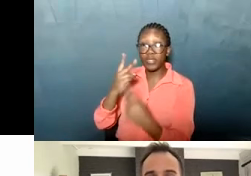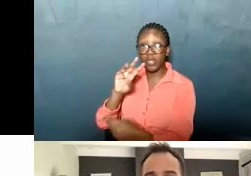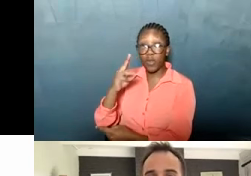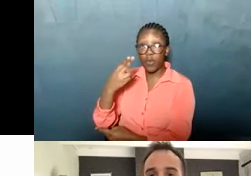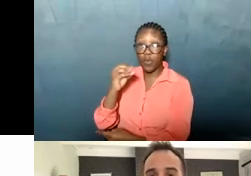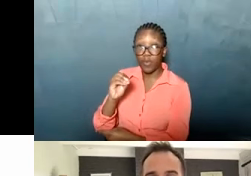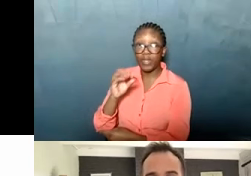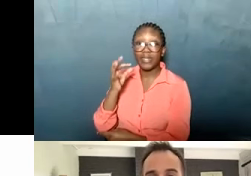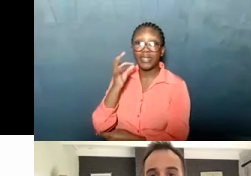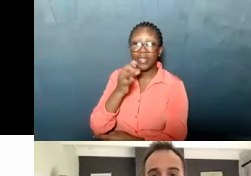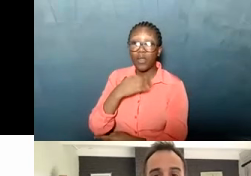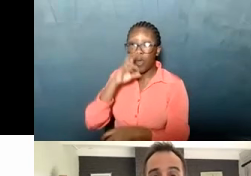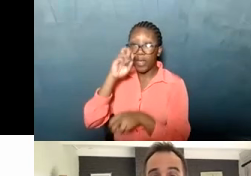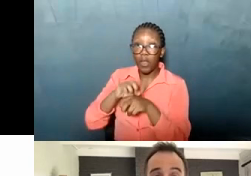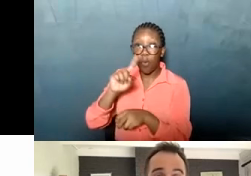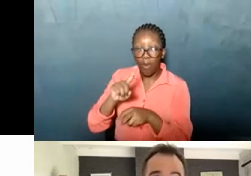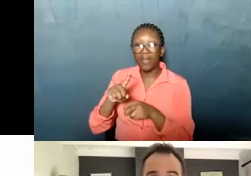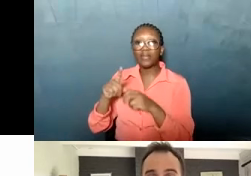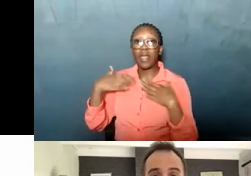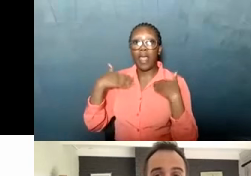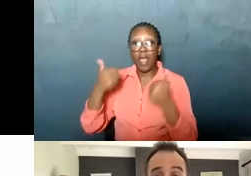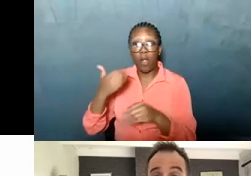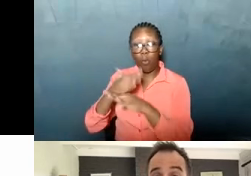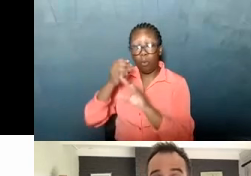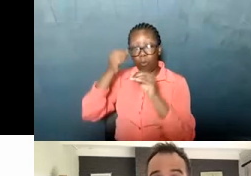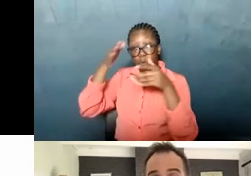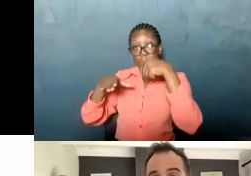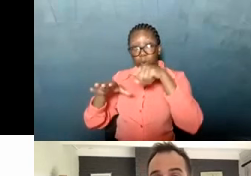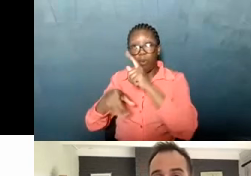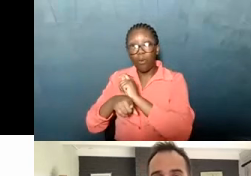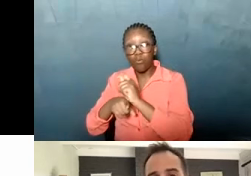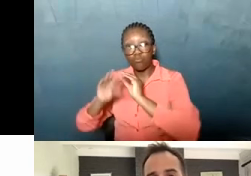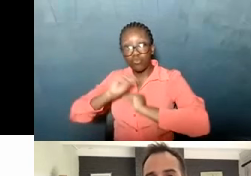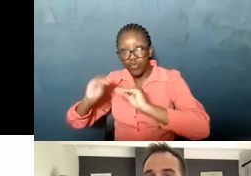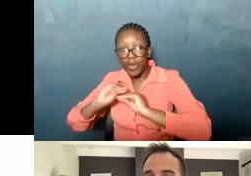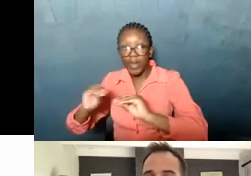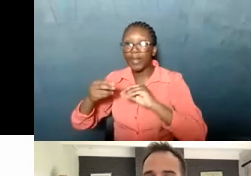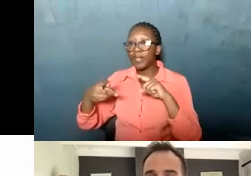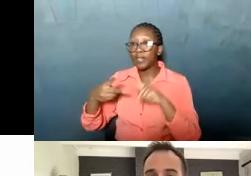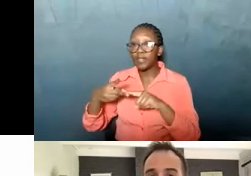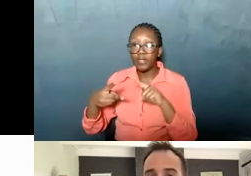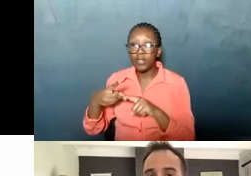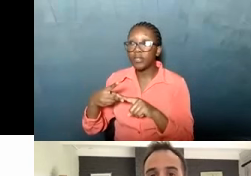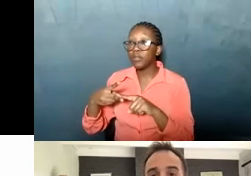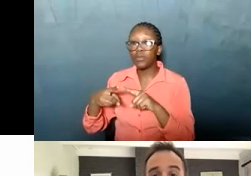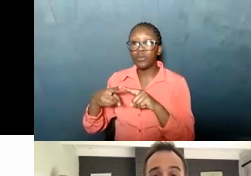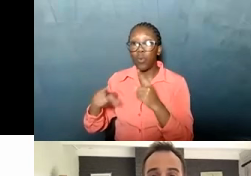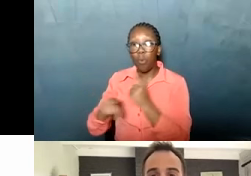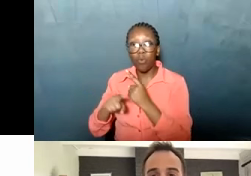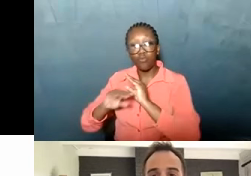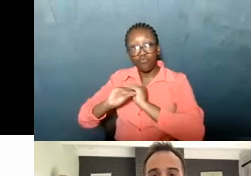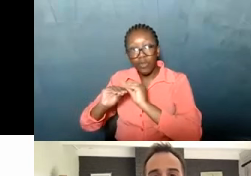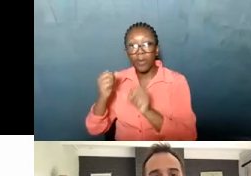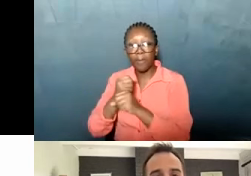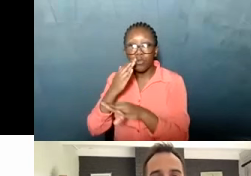entails training health workers like community health workers or lay health workers to conduct services like